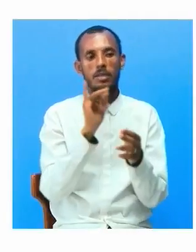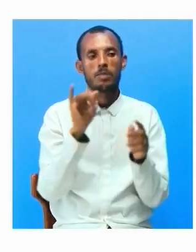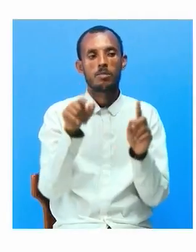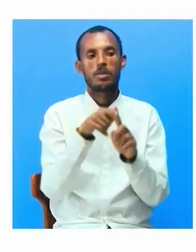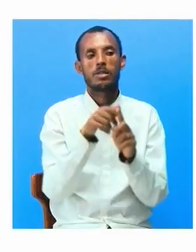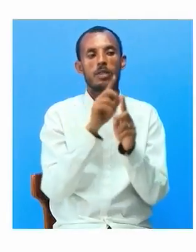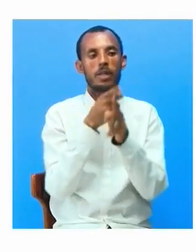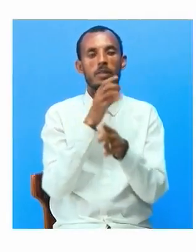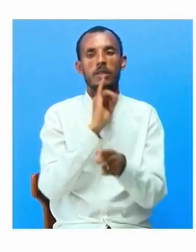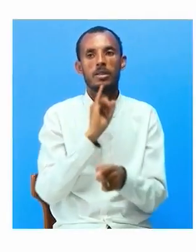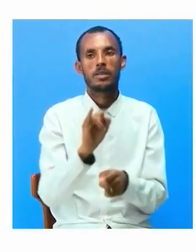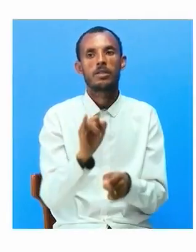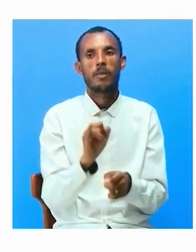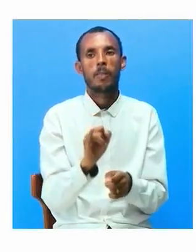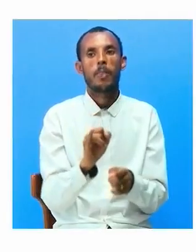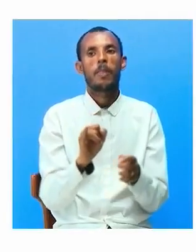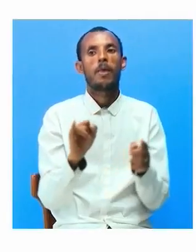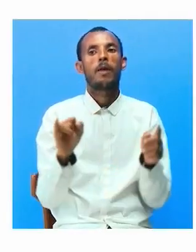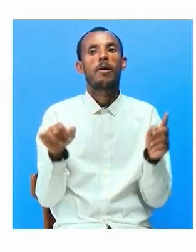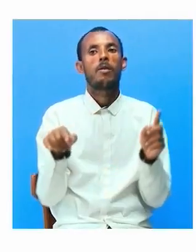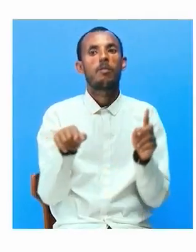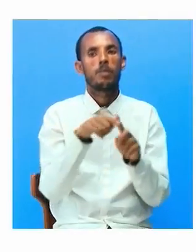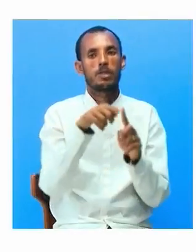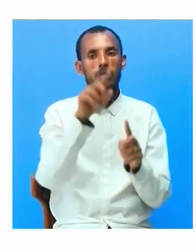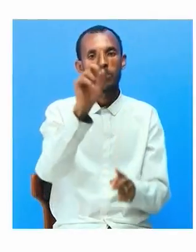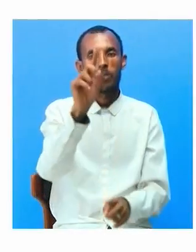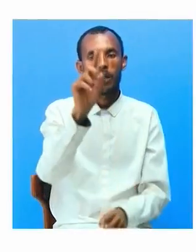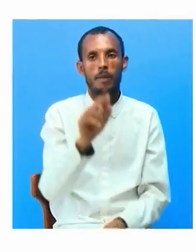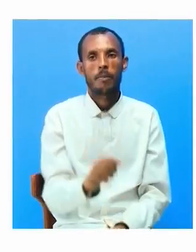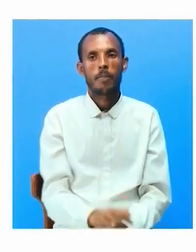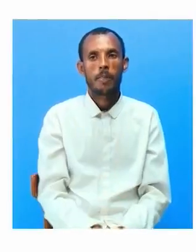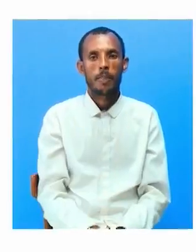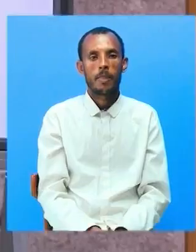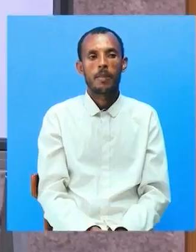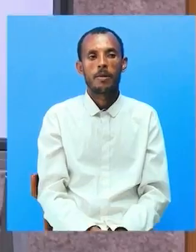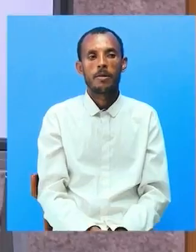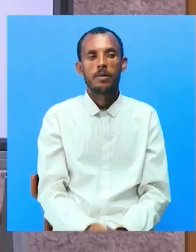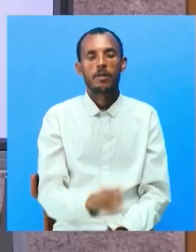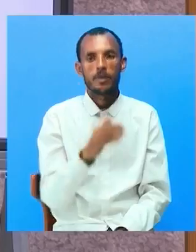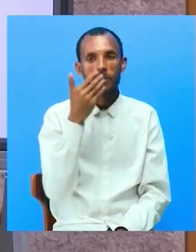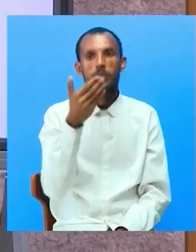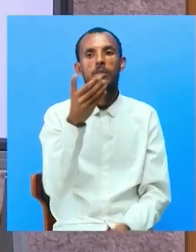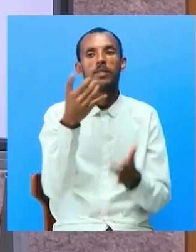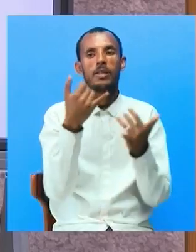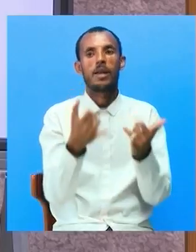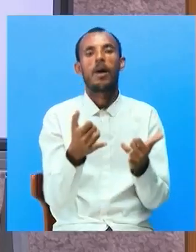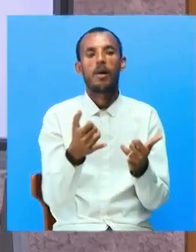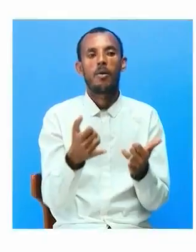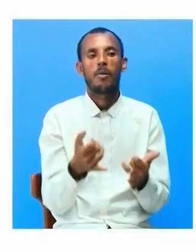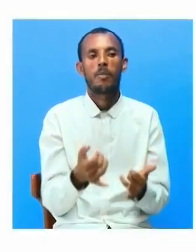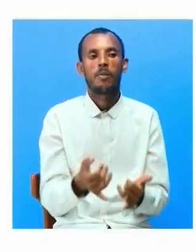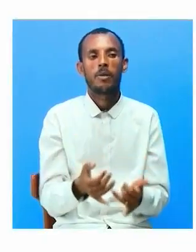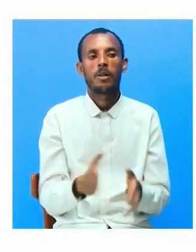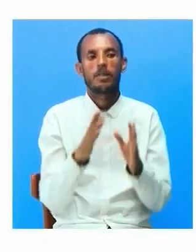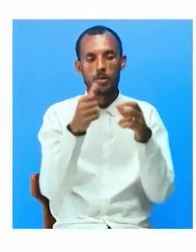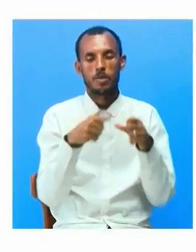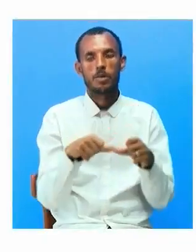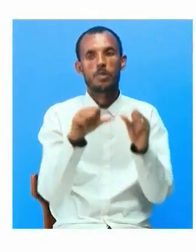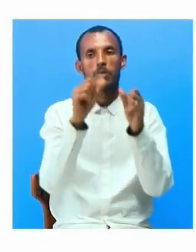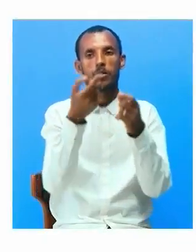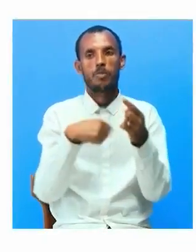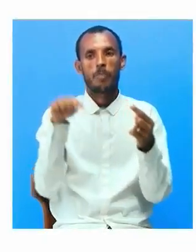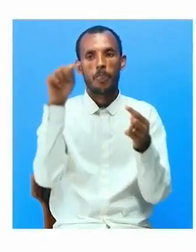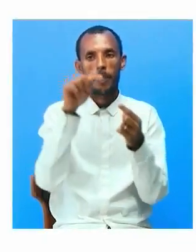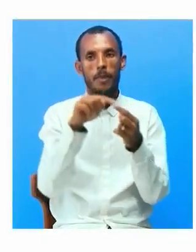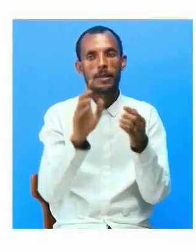The answer will be it is positive 1. That's right. Good. Now, let's continue to